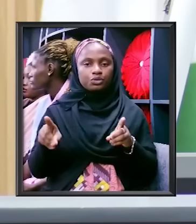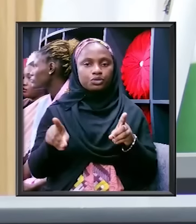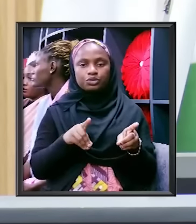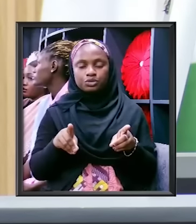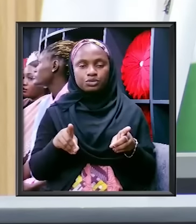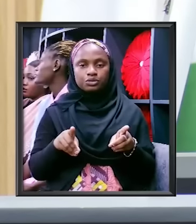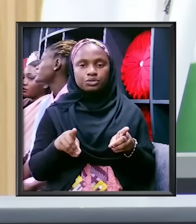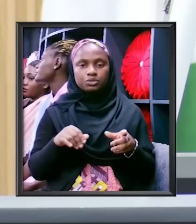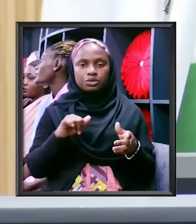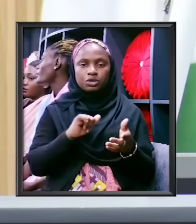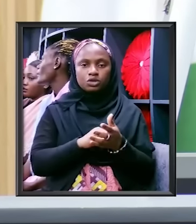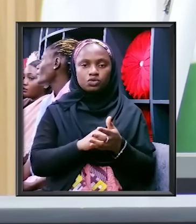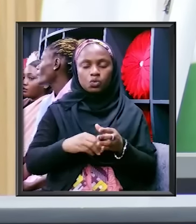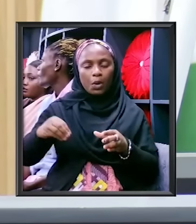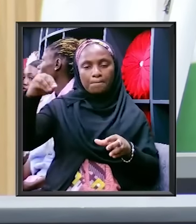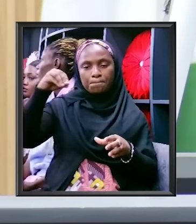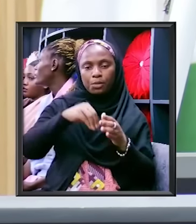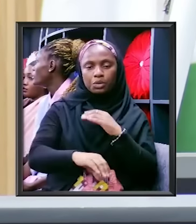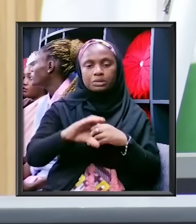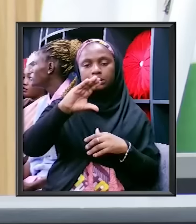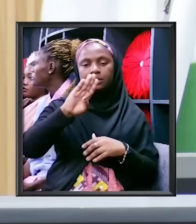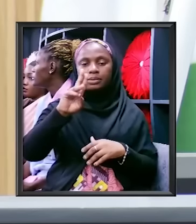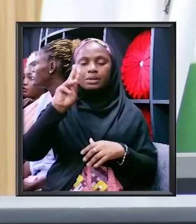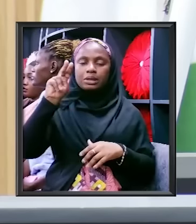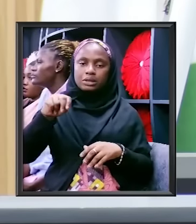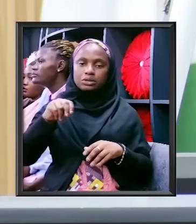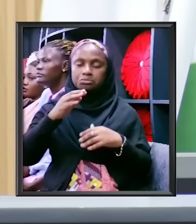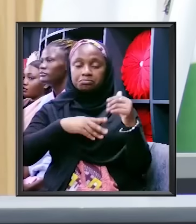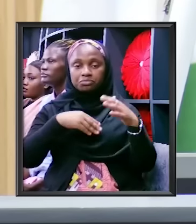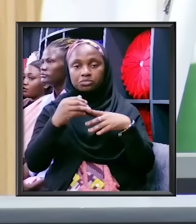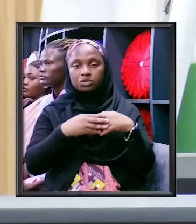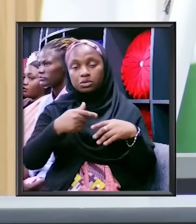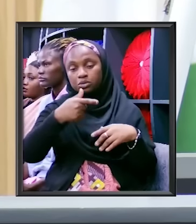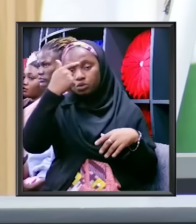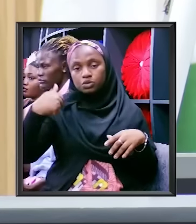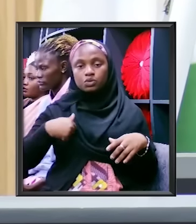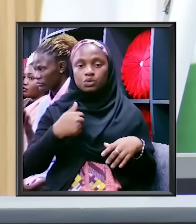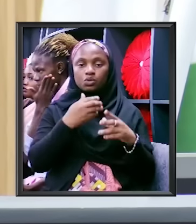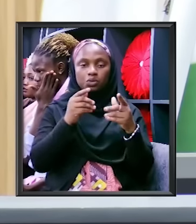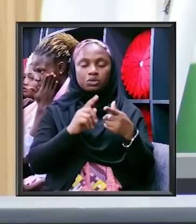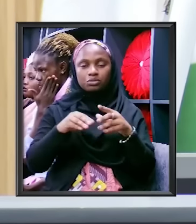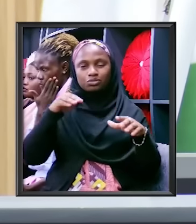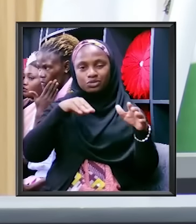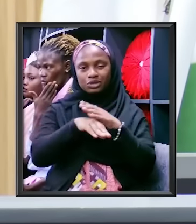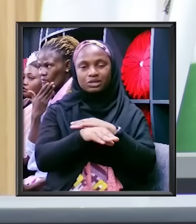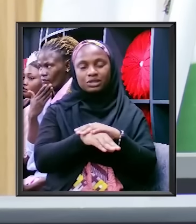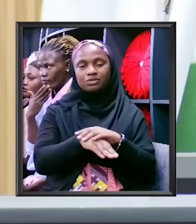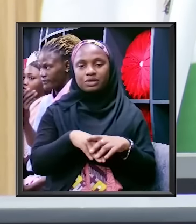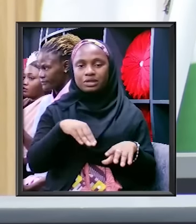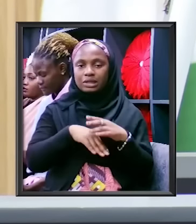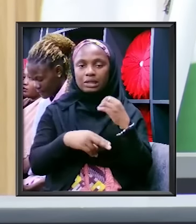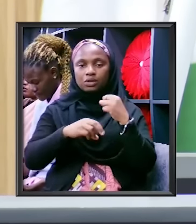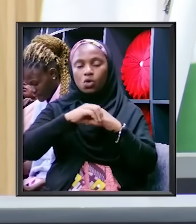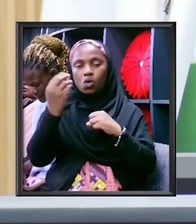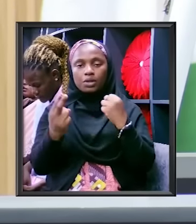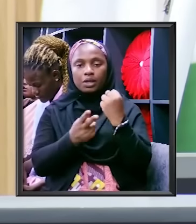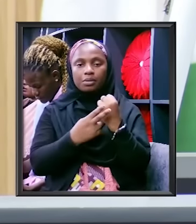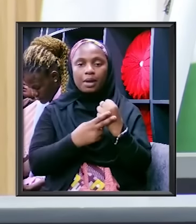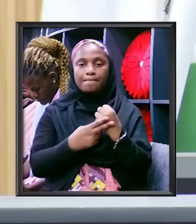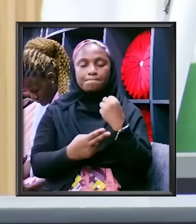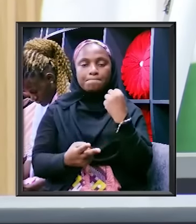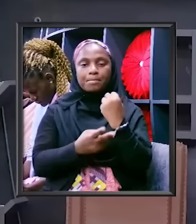And then we remember the case we drag CBN into the matter because we want made to intervene as the apex bank, as the bank where